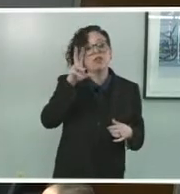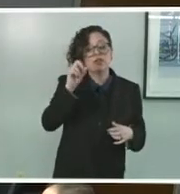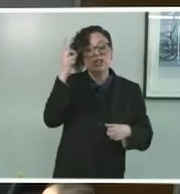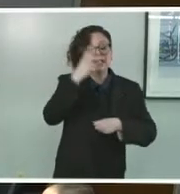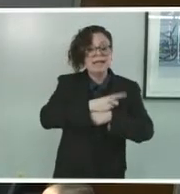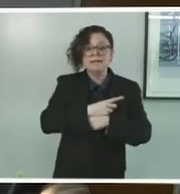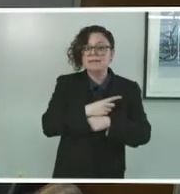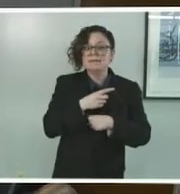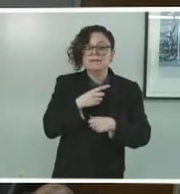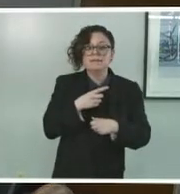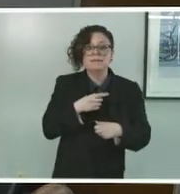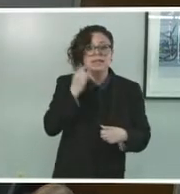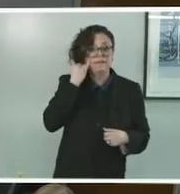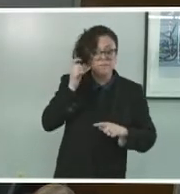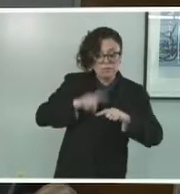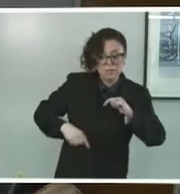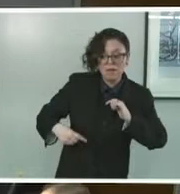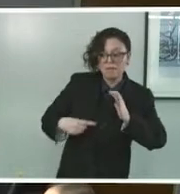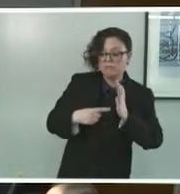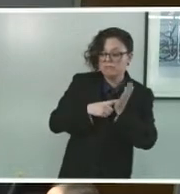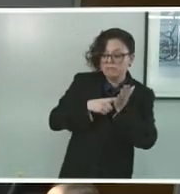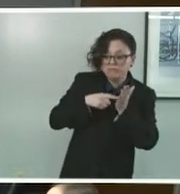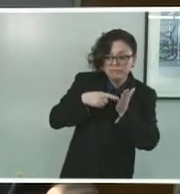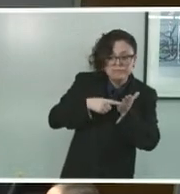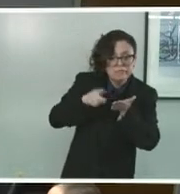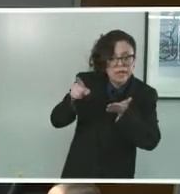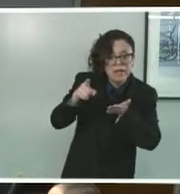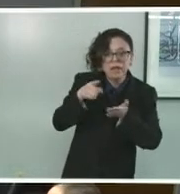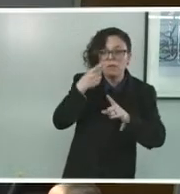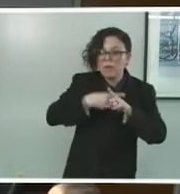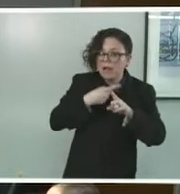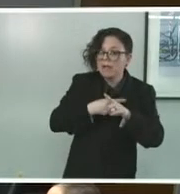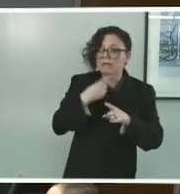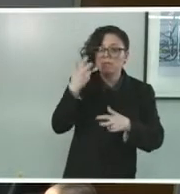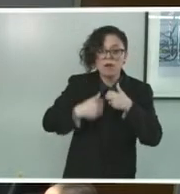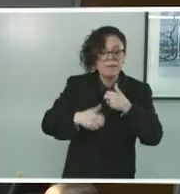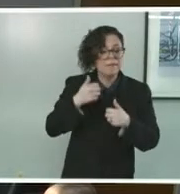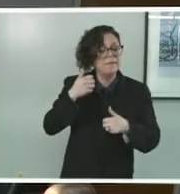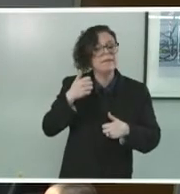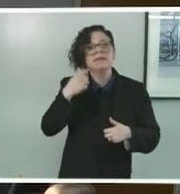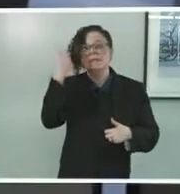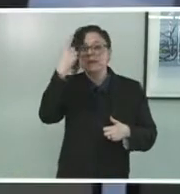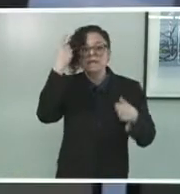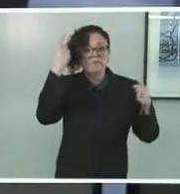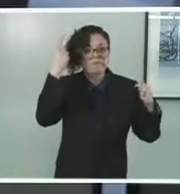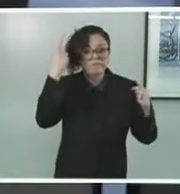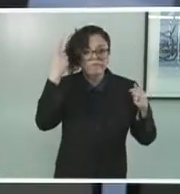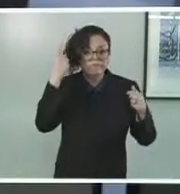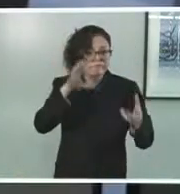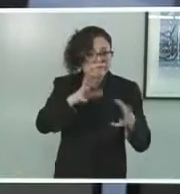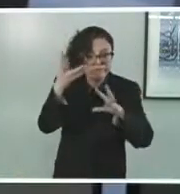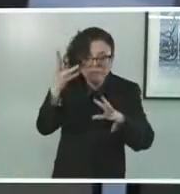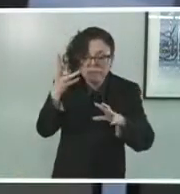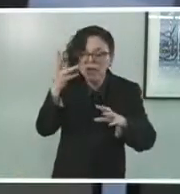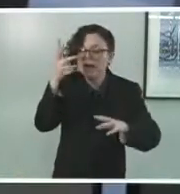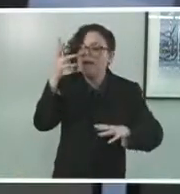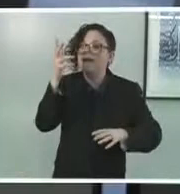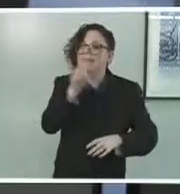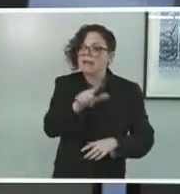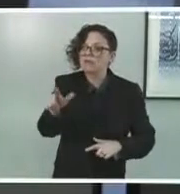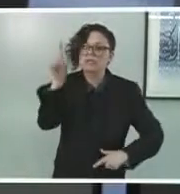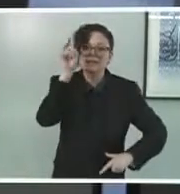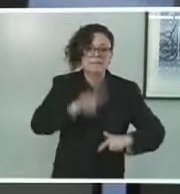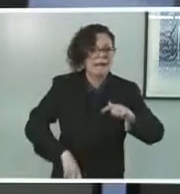forward in this order. And I believe the justices of the peace in Bexar County have also issued their own orders, as well as many of the